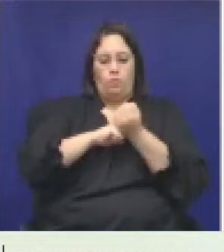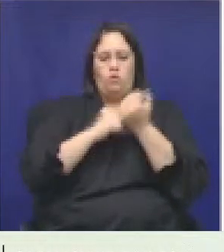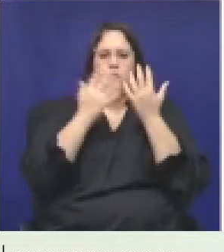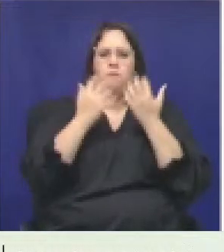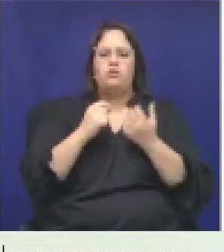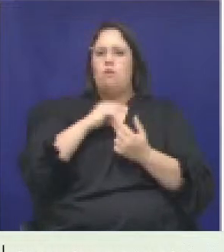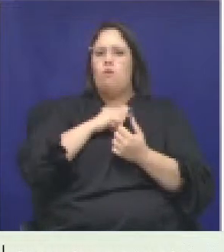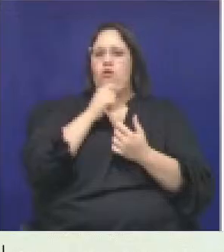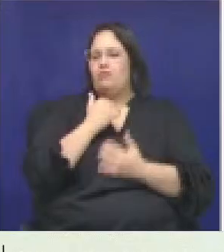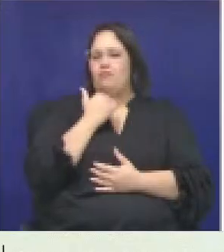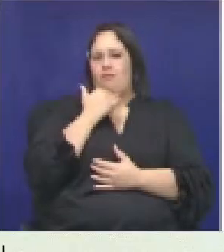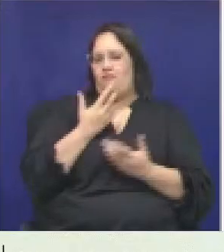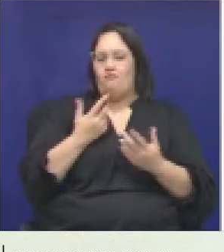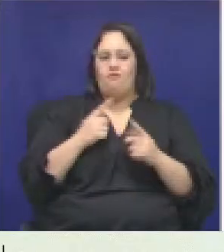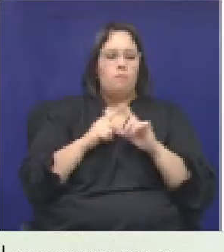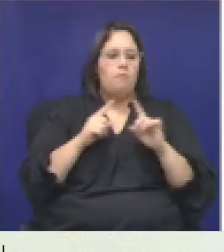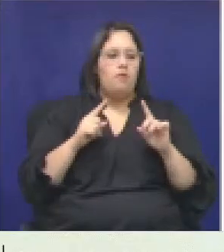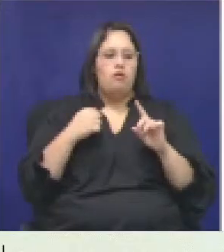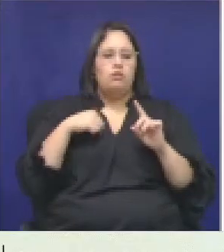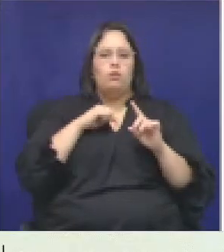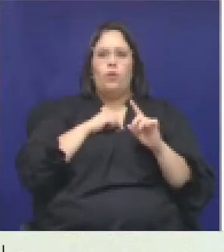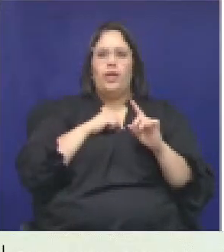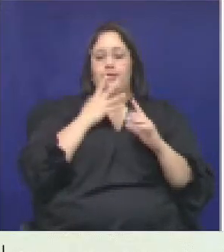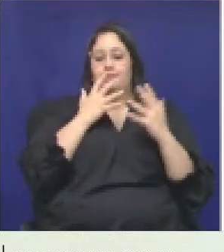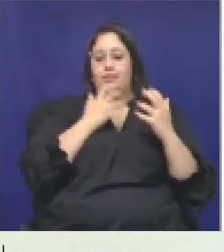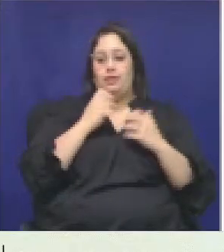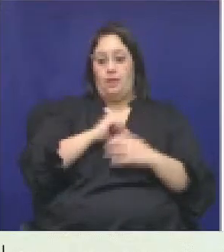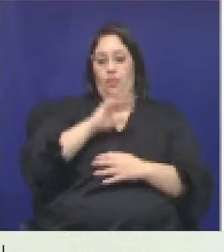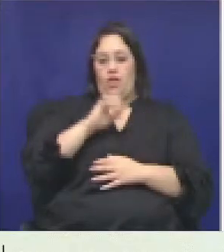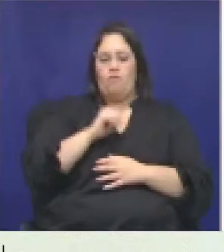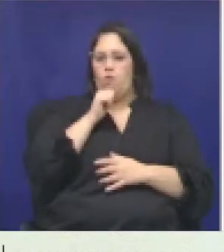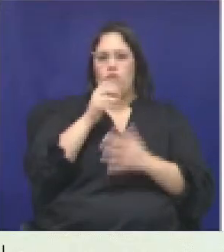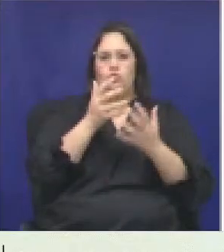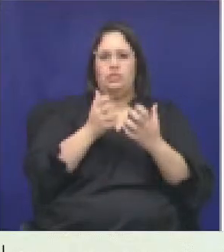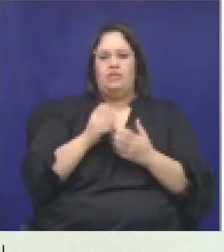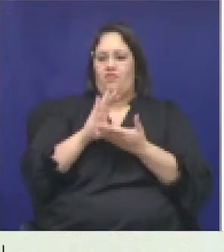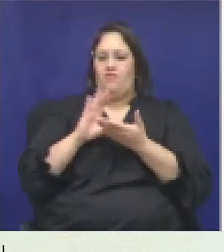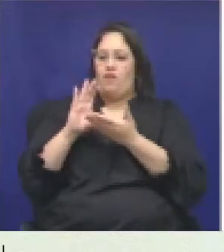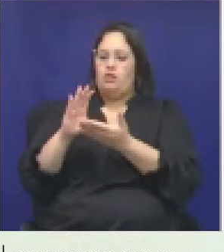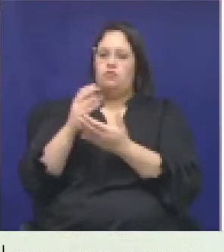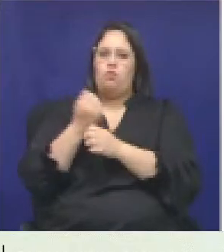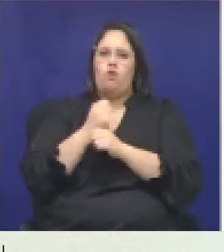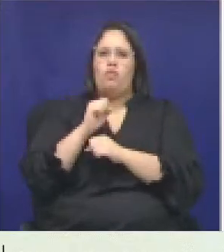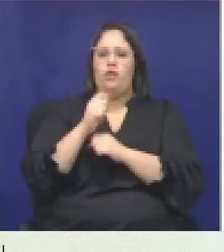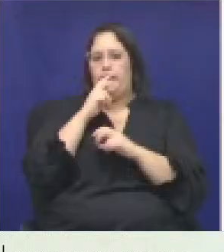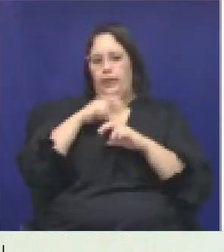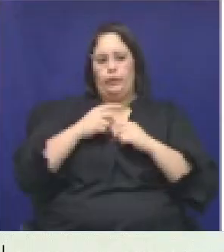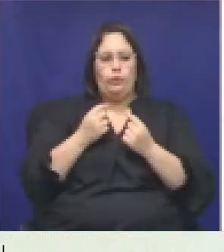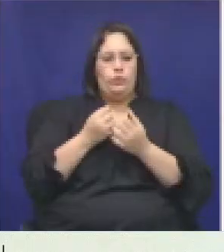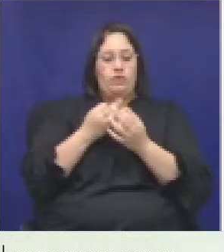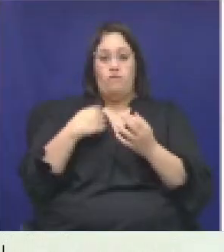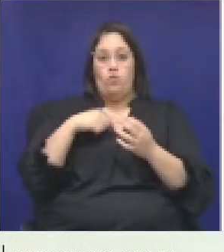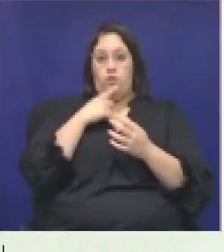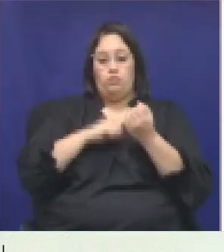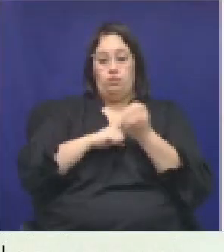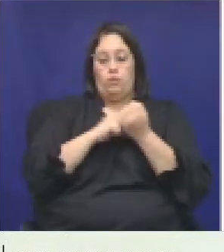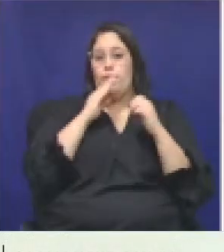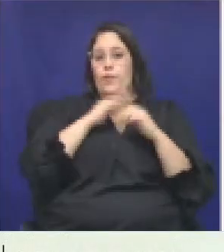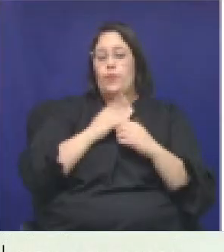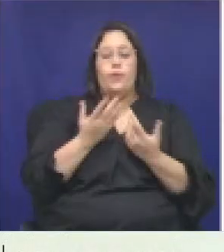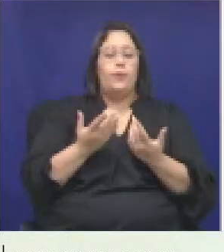because it's not enough. But Stats SA will not receive the funds it needs for its work if we do not support it.